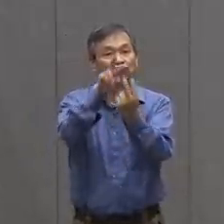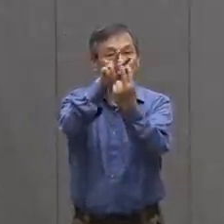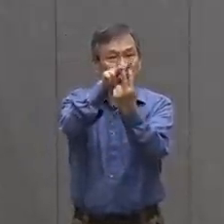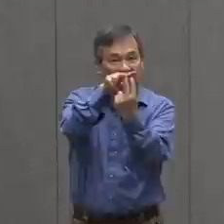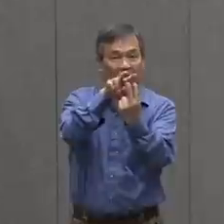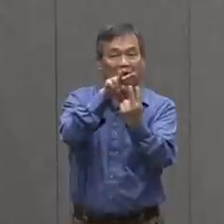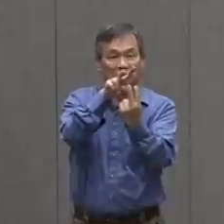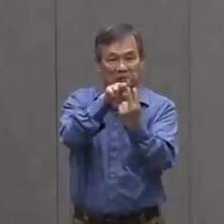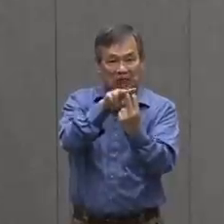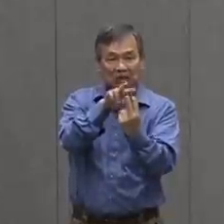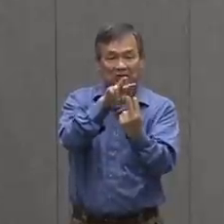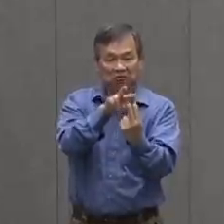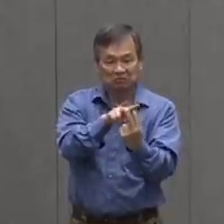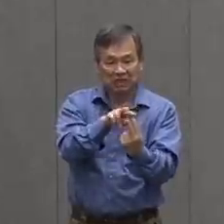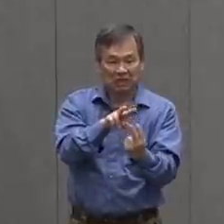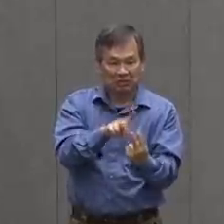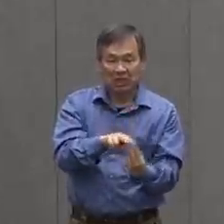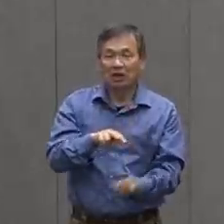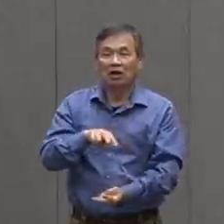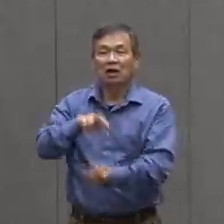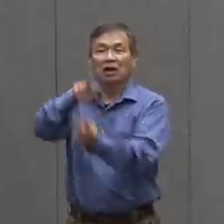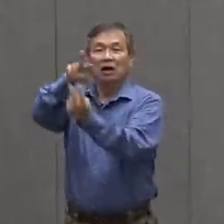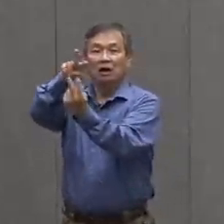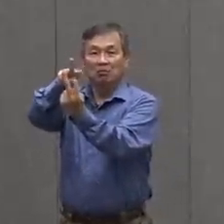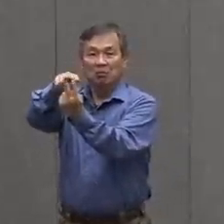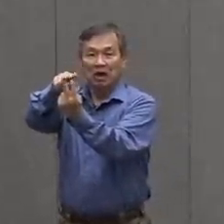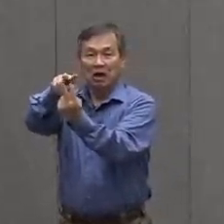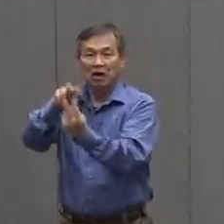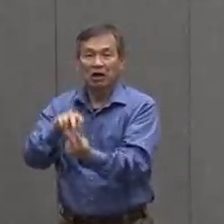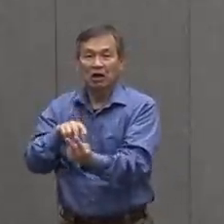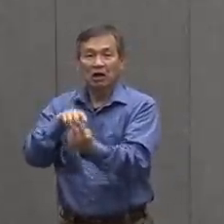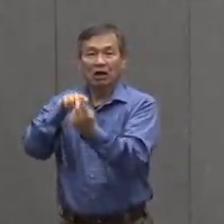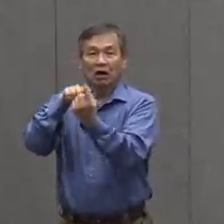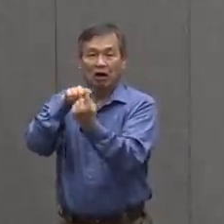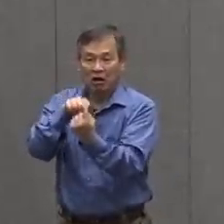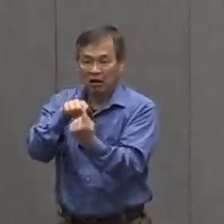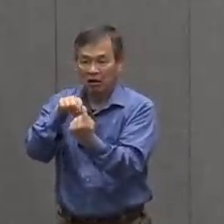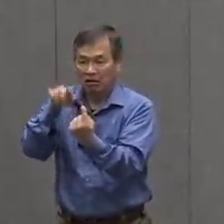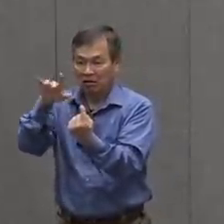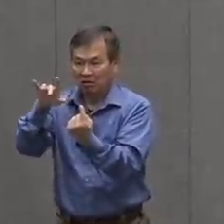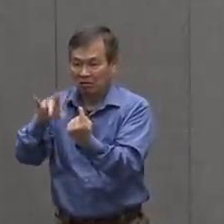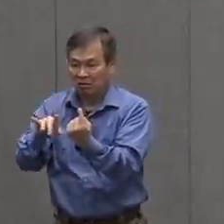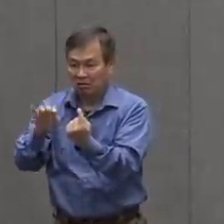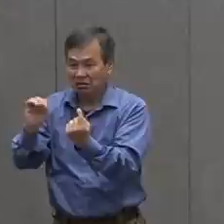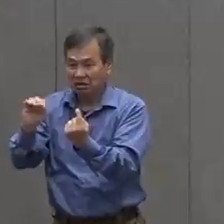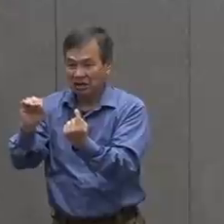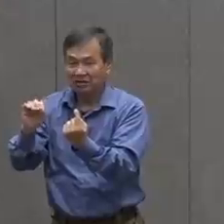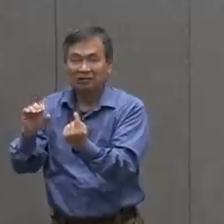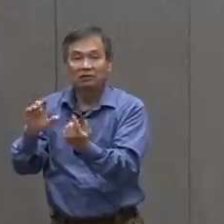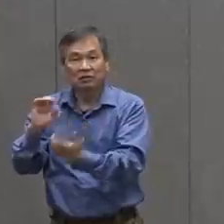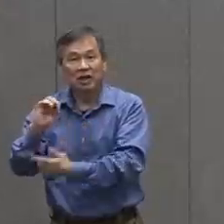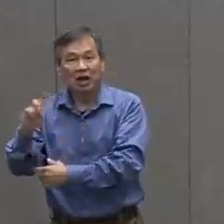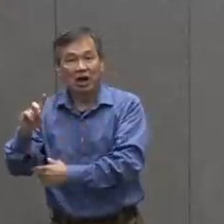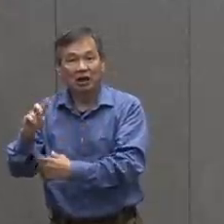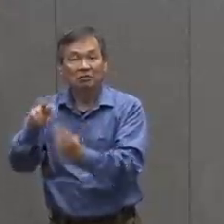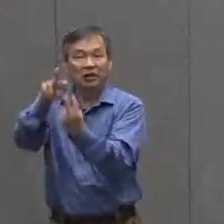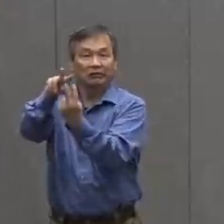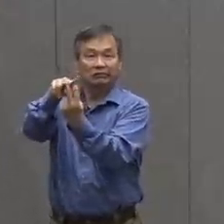partner, then that means it's even. And all of my stickers here were paired up or partnered